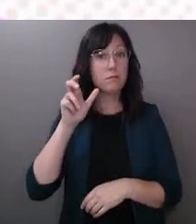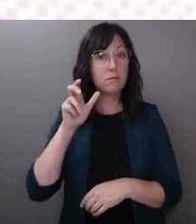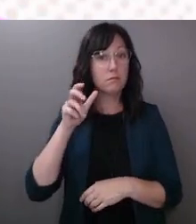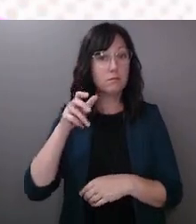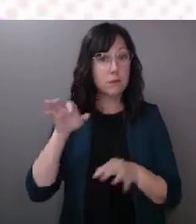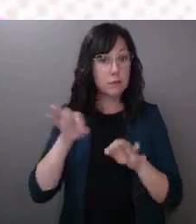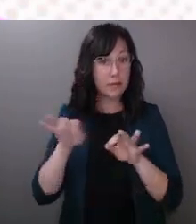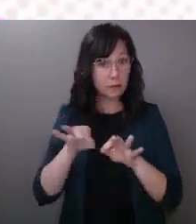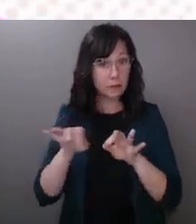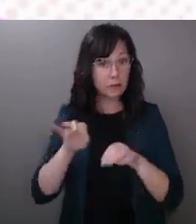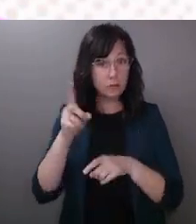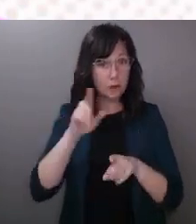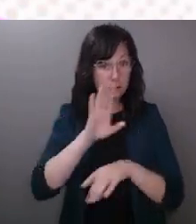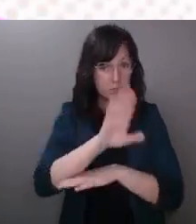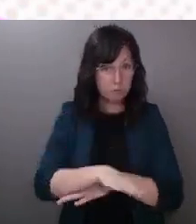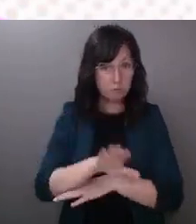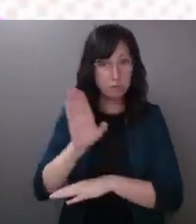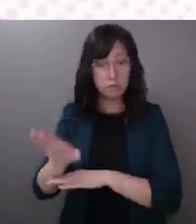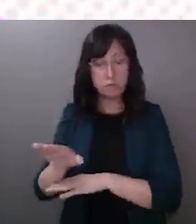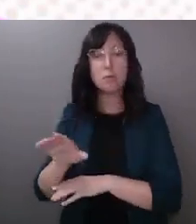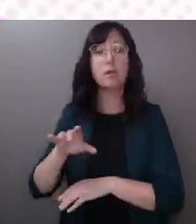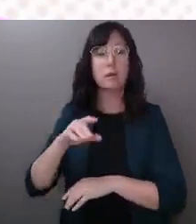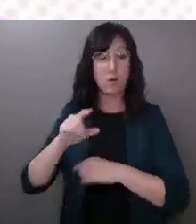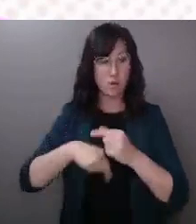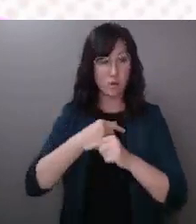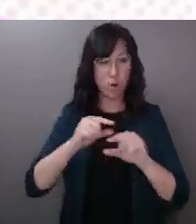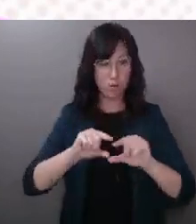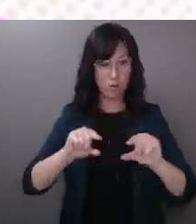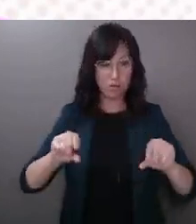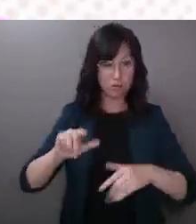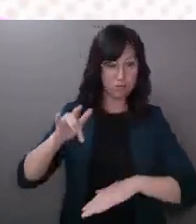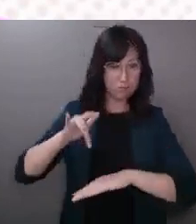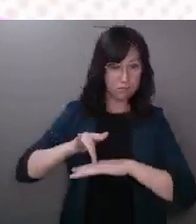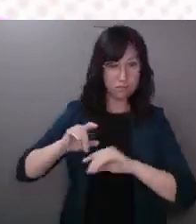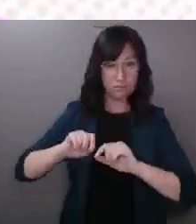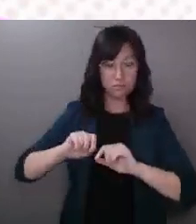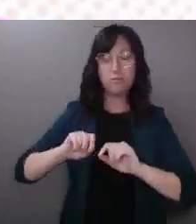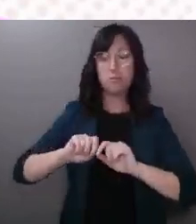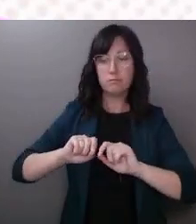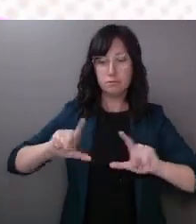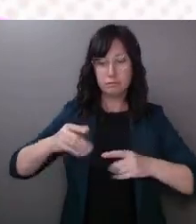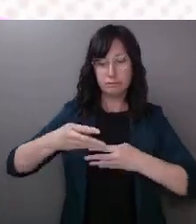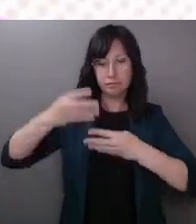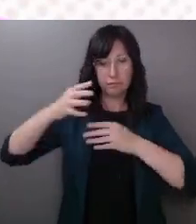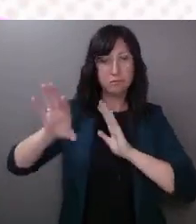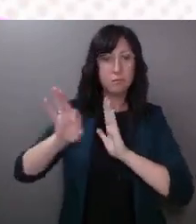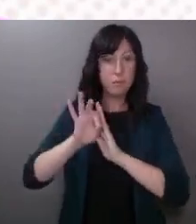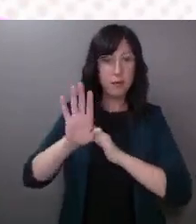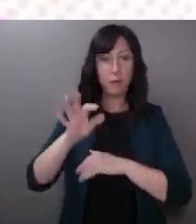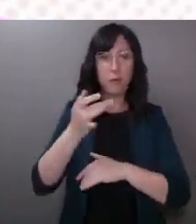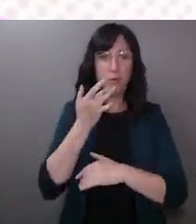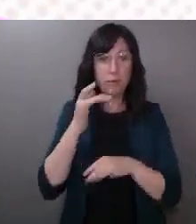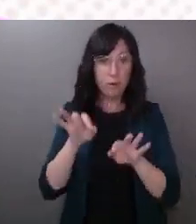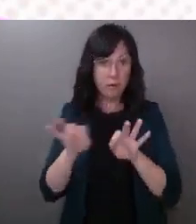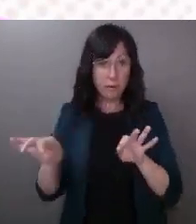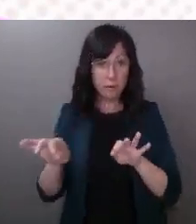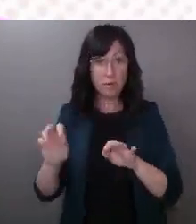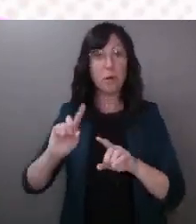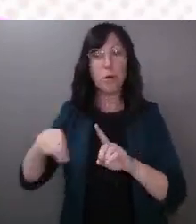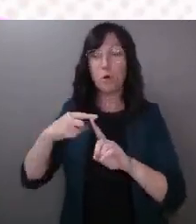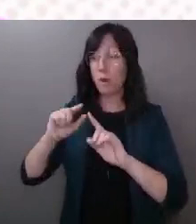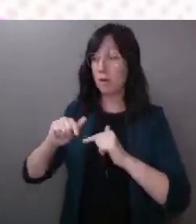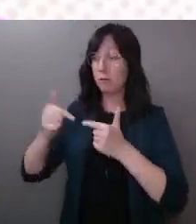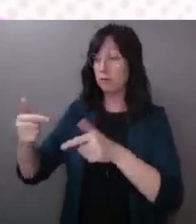on interpretation, the globe icon in the bottom menu, then you can select your preferred language. You can ask your questions